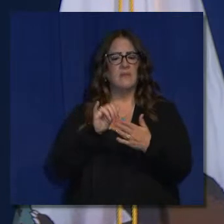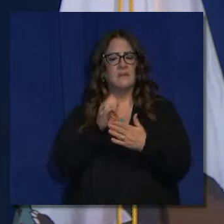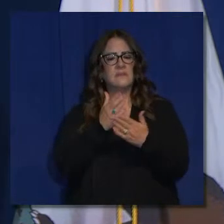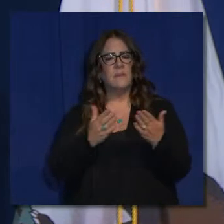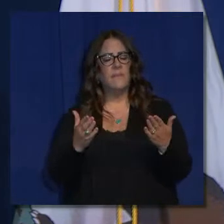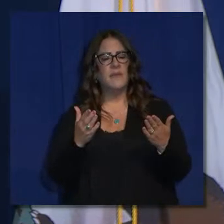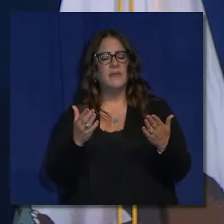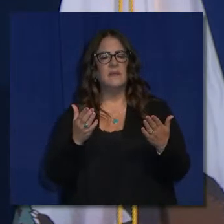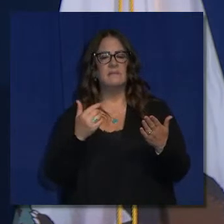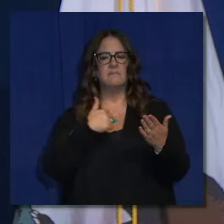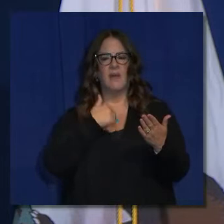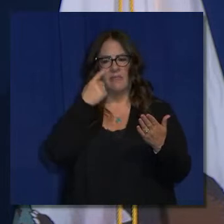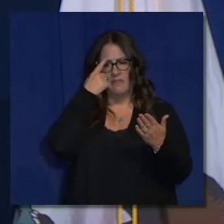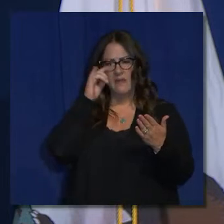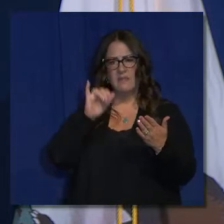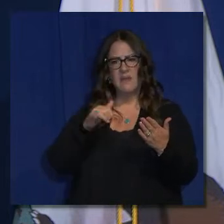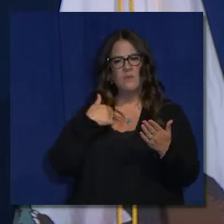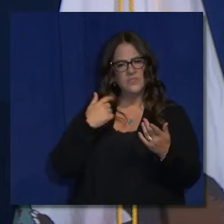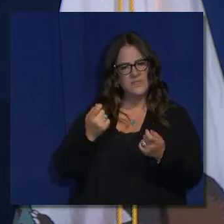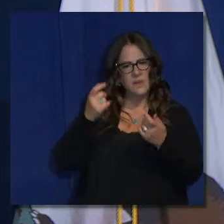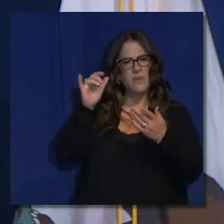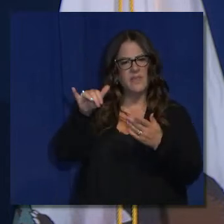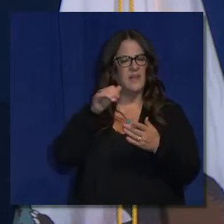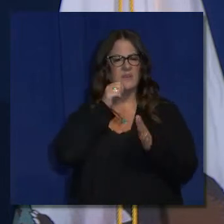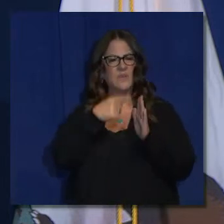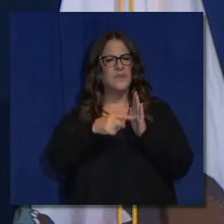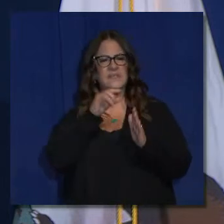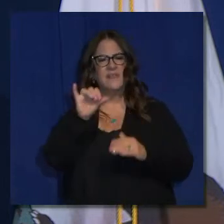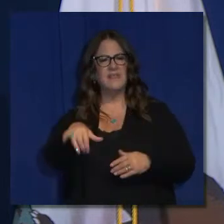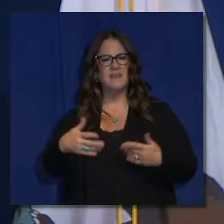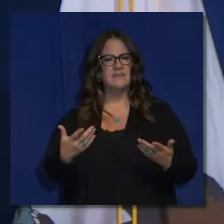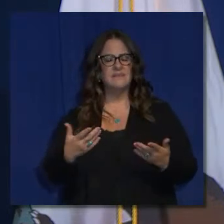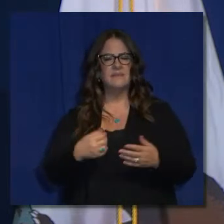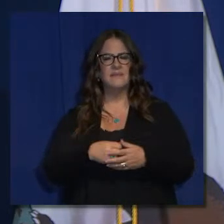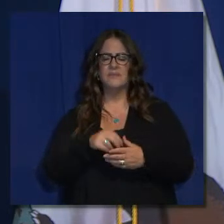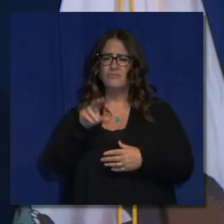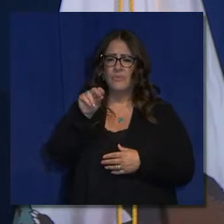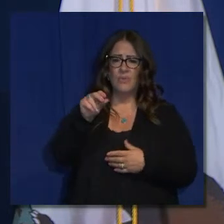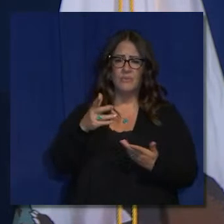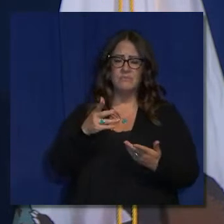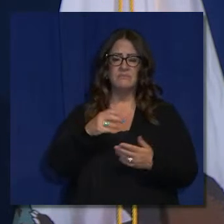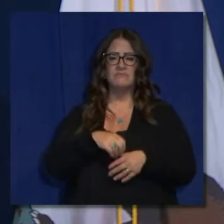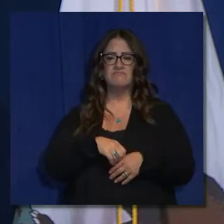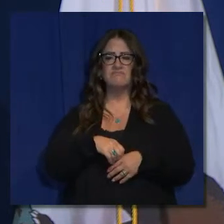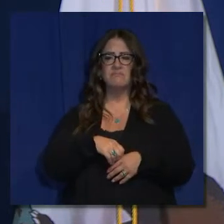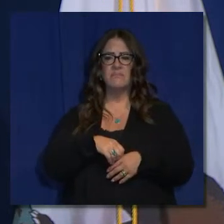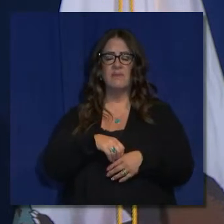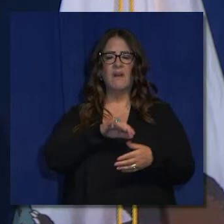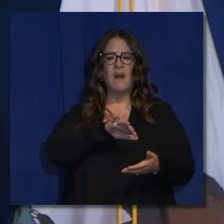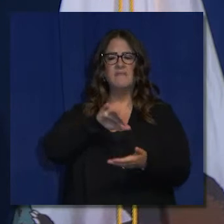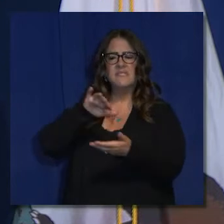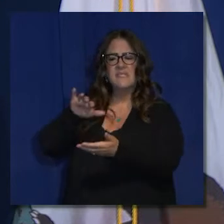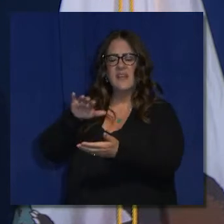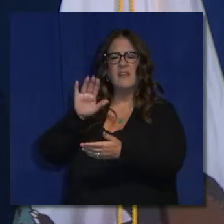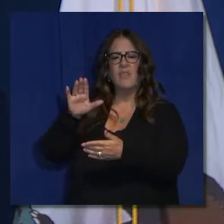something that I think should be celebrated, not criticized. So no, offsetting the cost